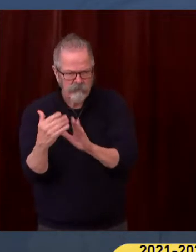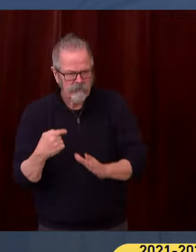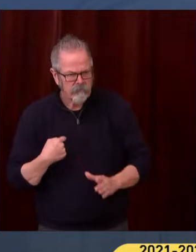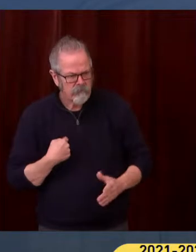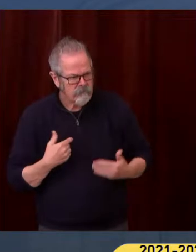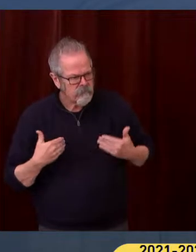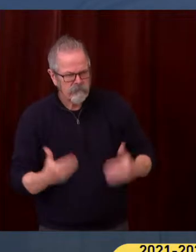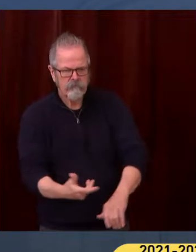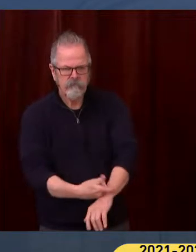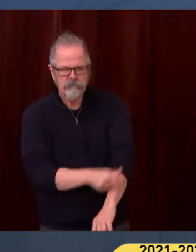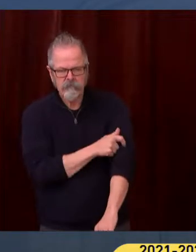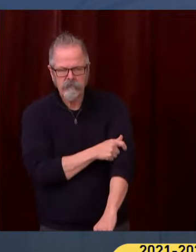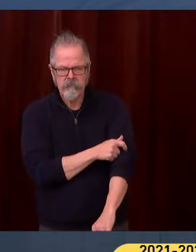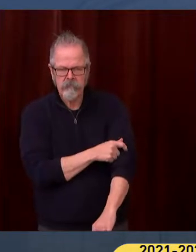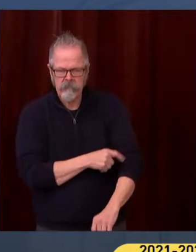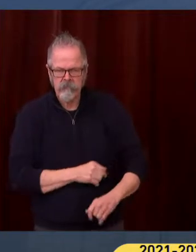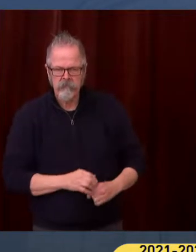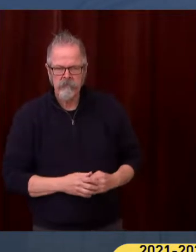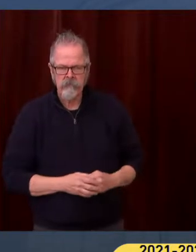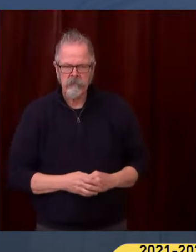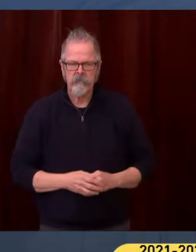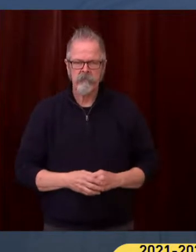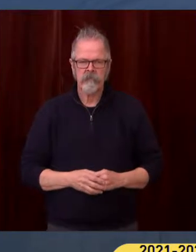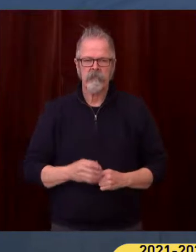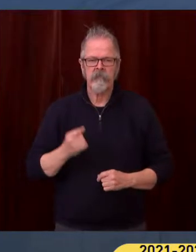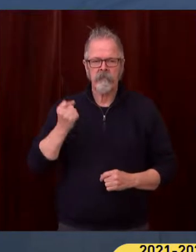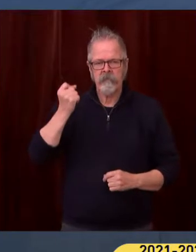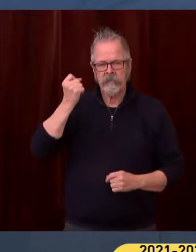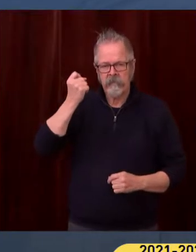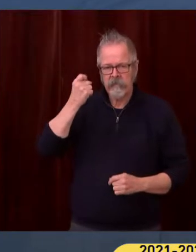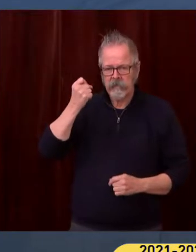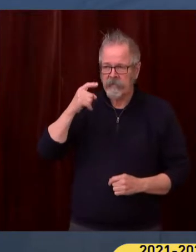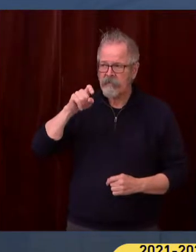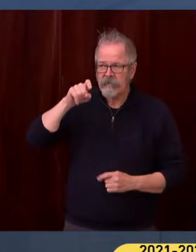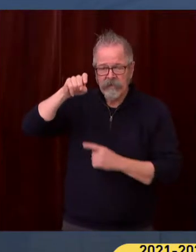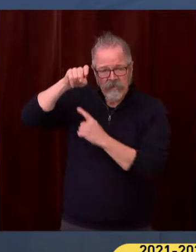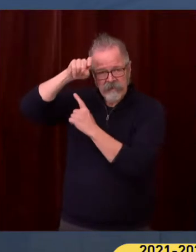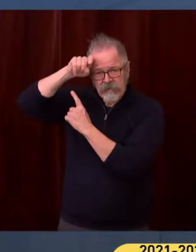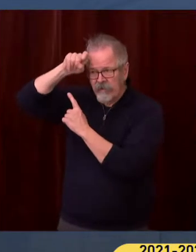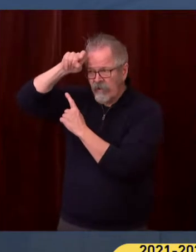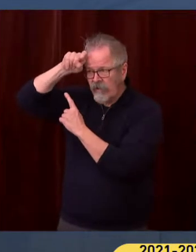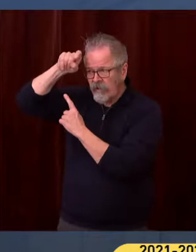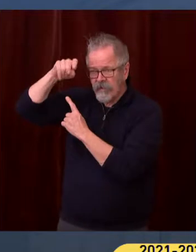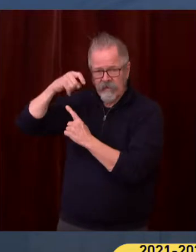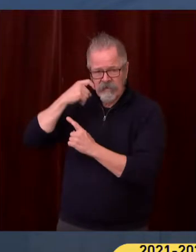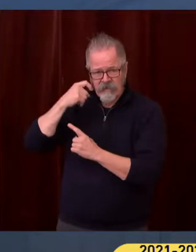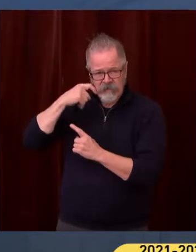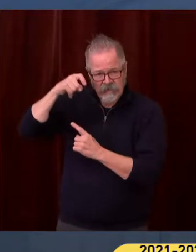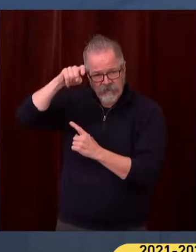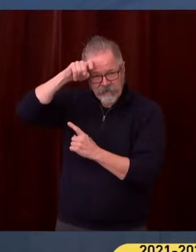last game against the Hawks. But that recount isn't going to change that central situation.